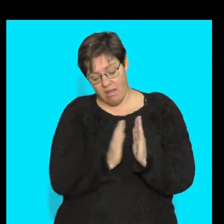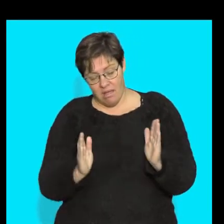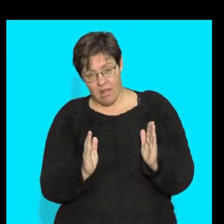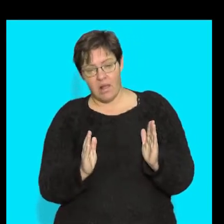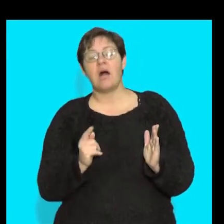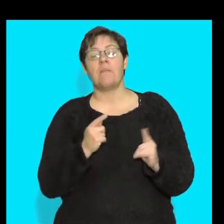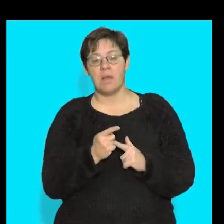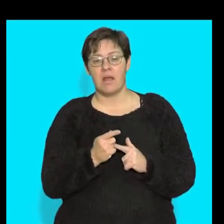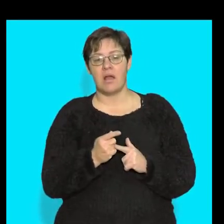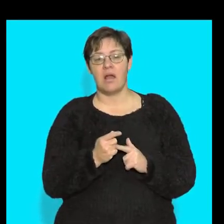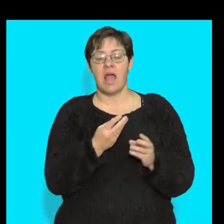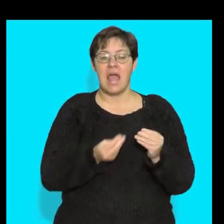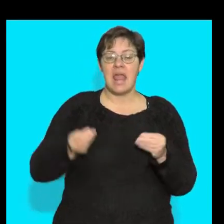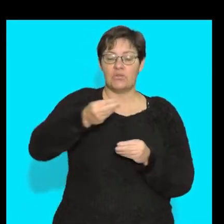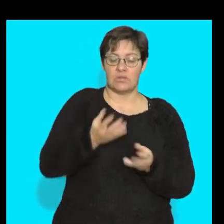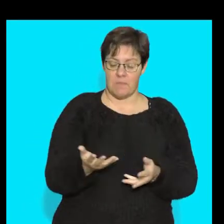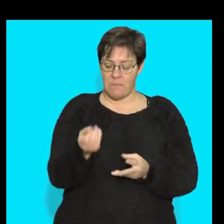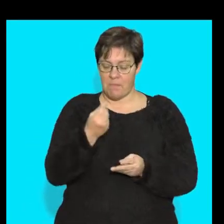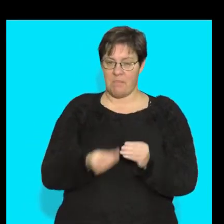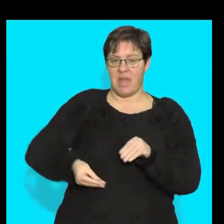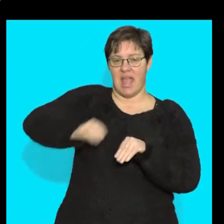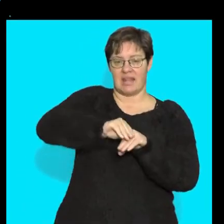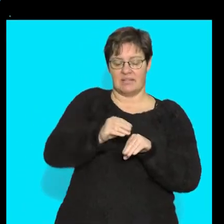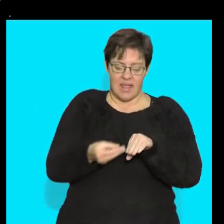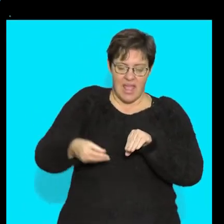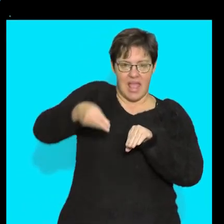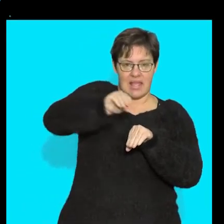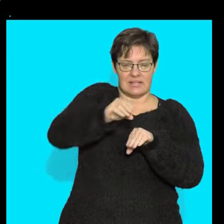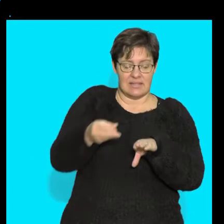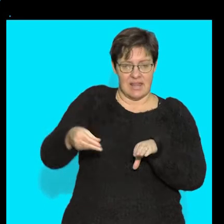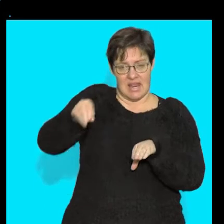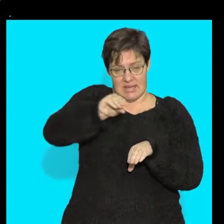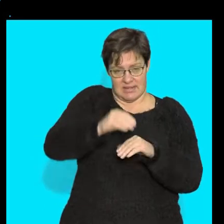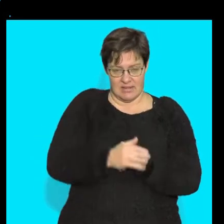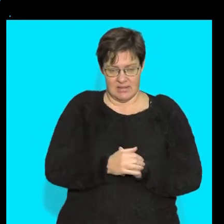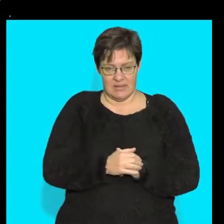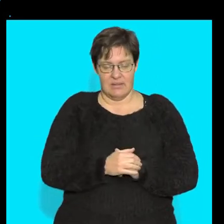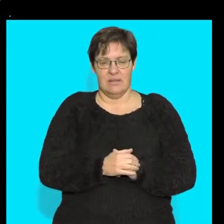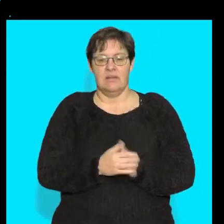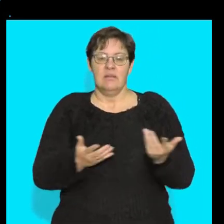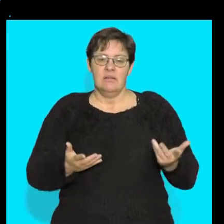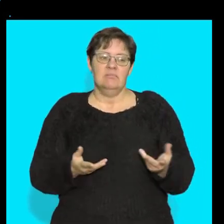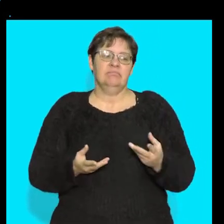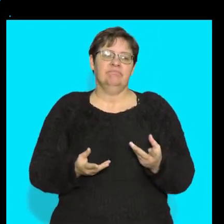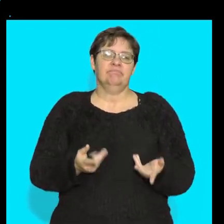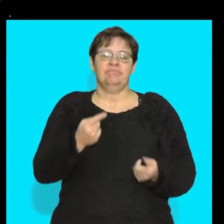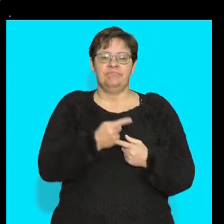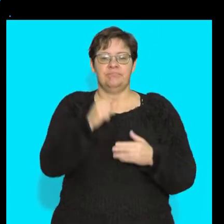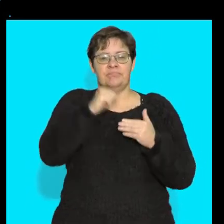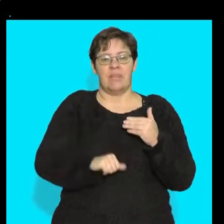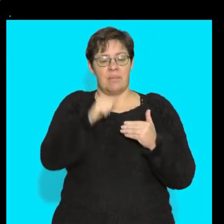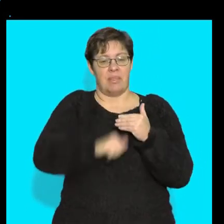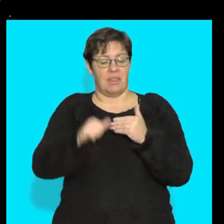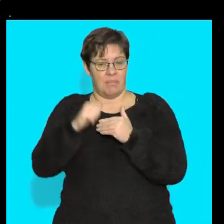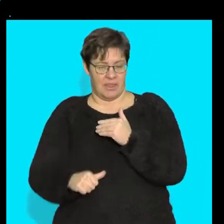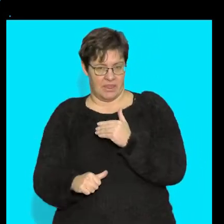often you get interest, right? How often. Meaning if I say, excuse me, compounded monthly, it means